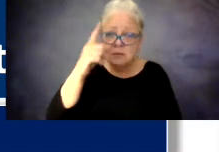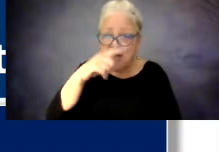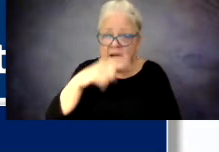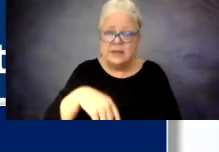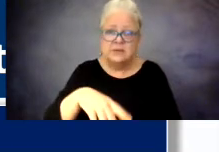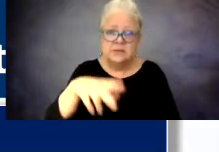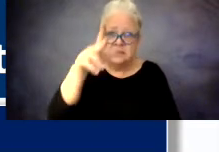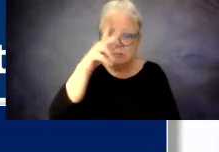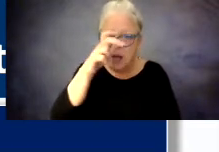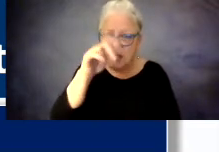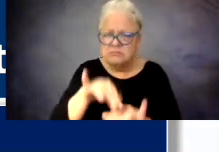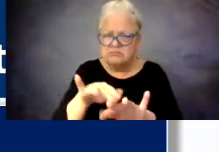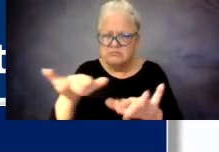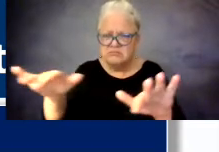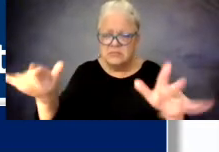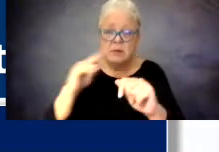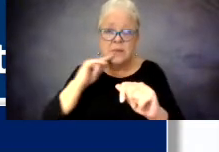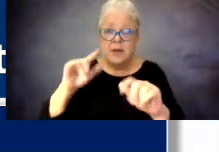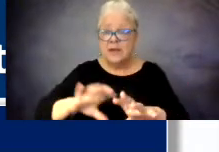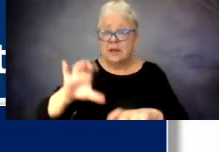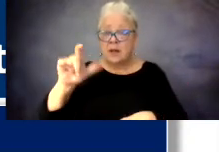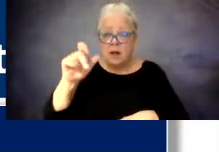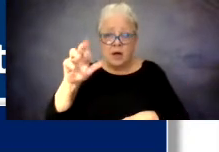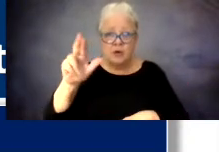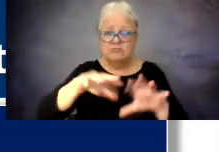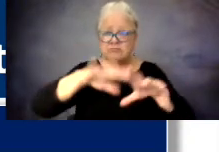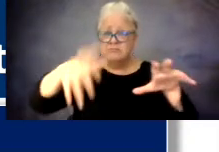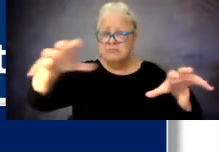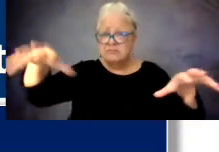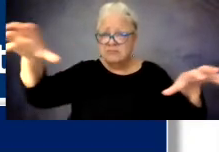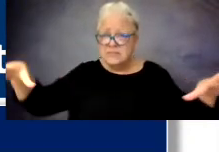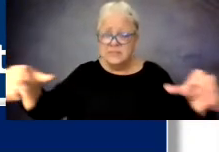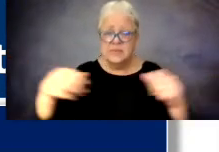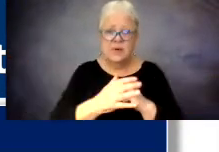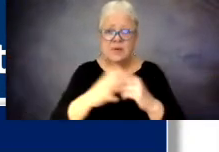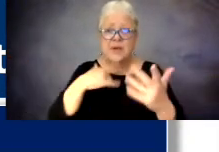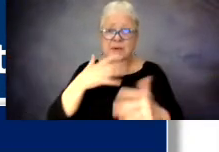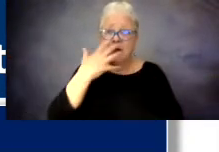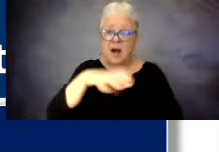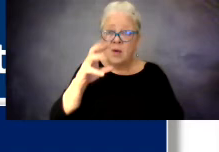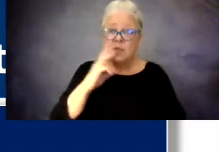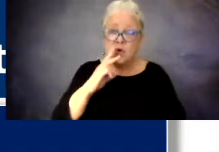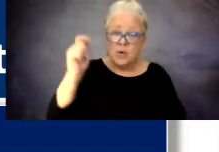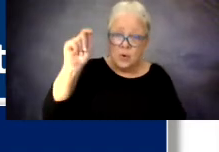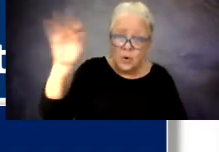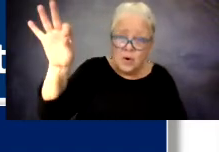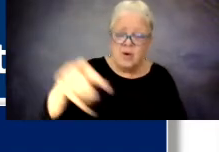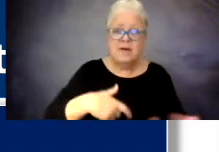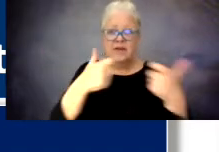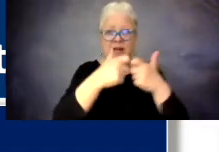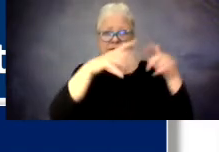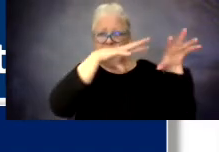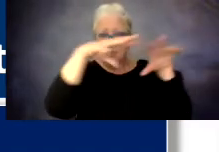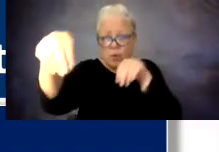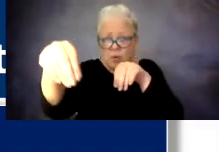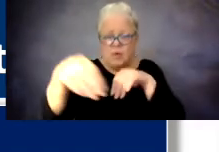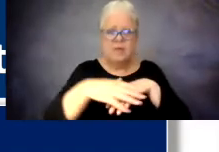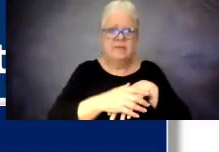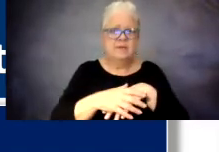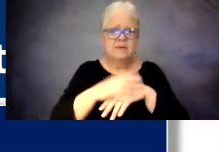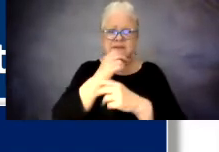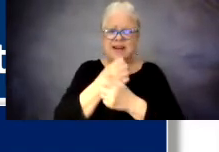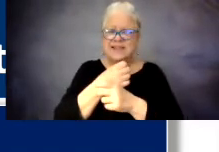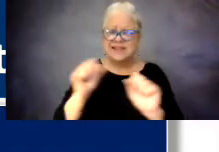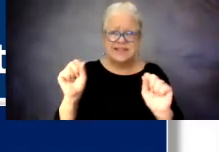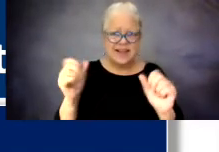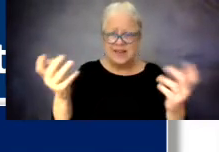insects, rodents, lack of utilities, there's no heat, hot water, electricity, could be an unsafe environment, just a lack